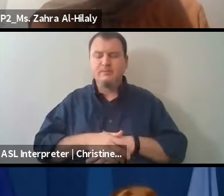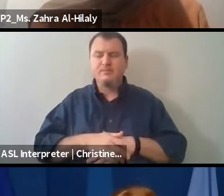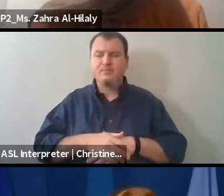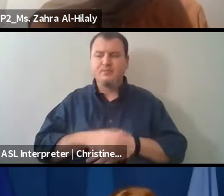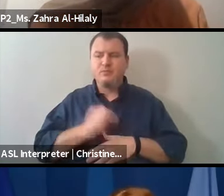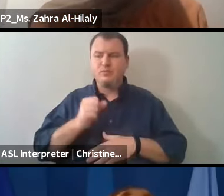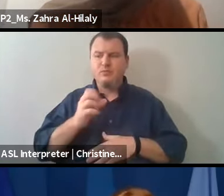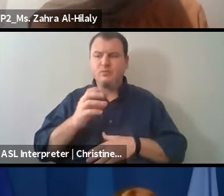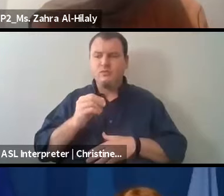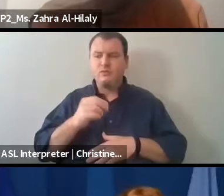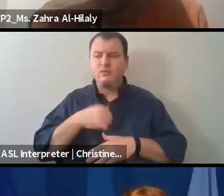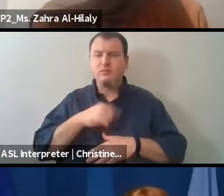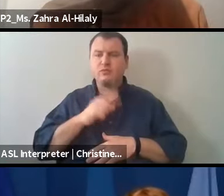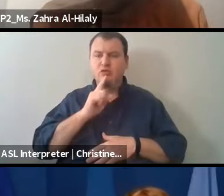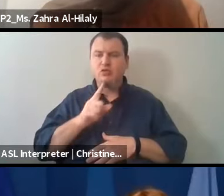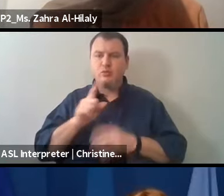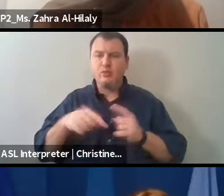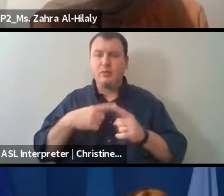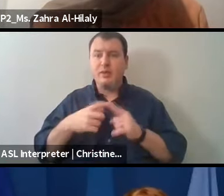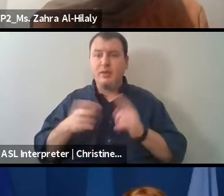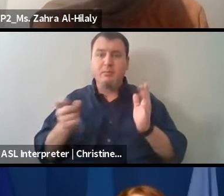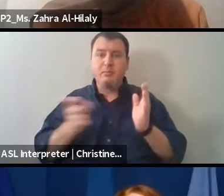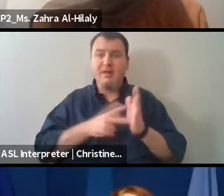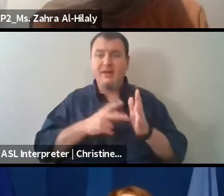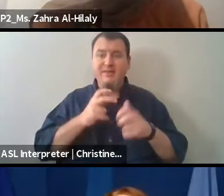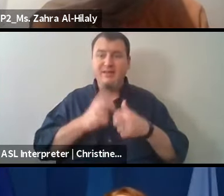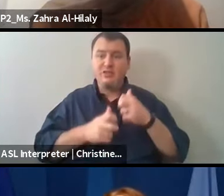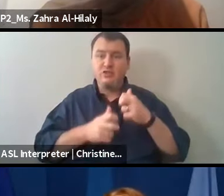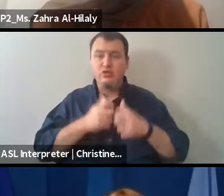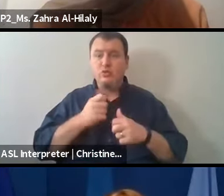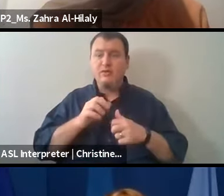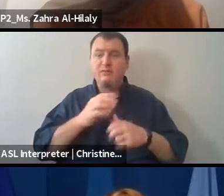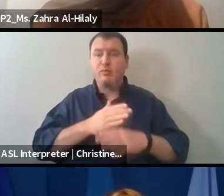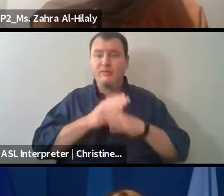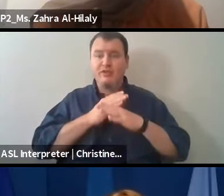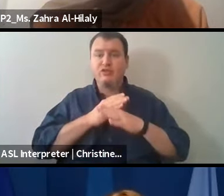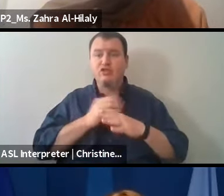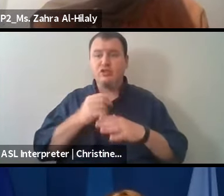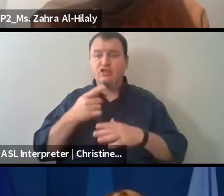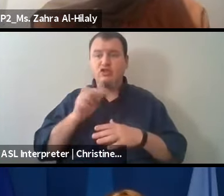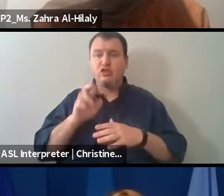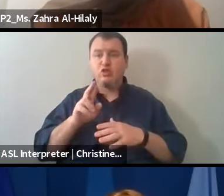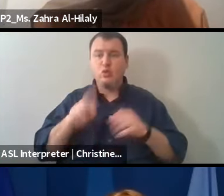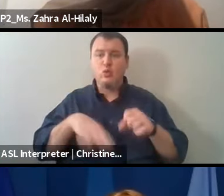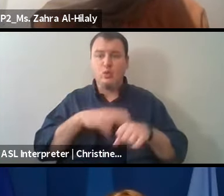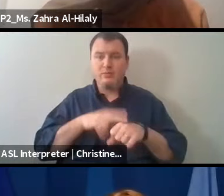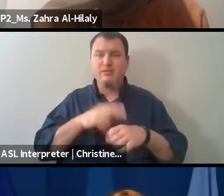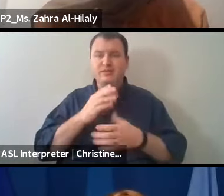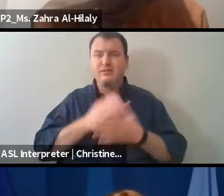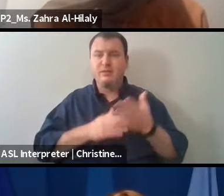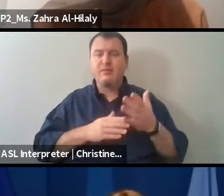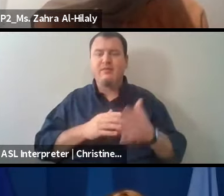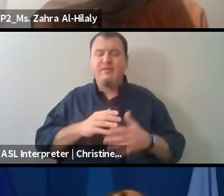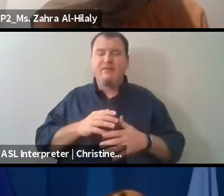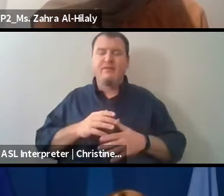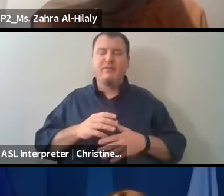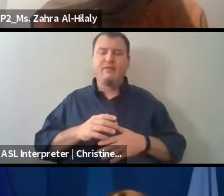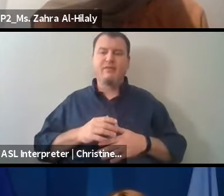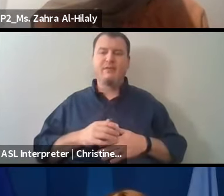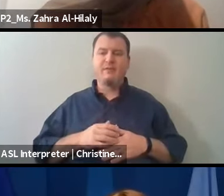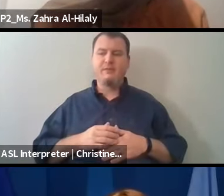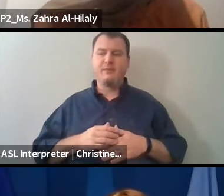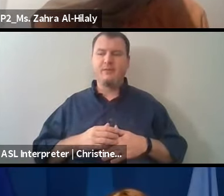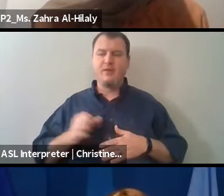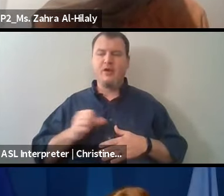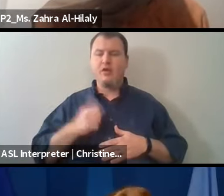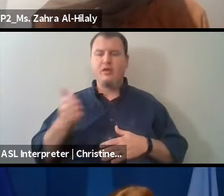I'm sure we will come back to this issue of prevention and gender norms in some of the other, with some of the